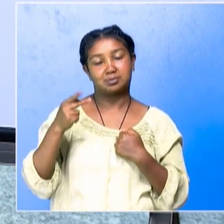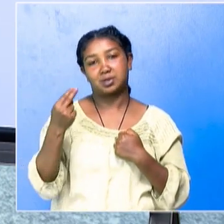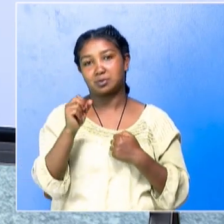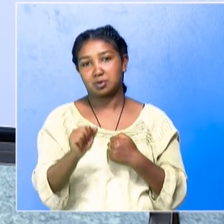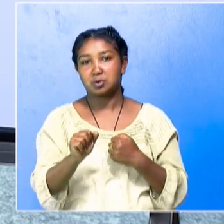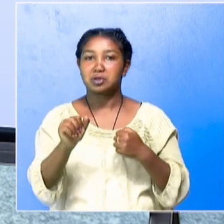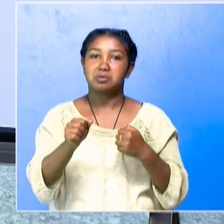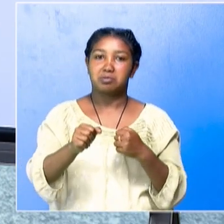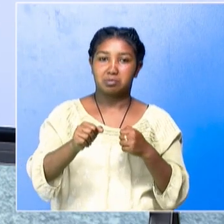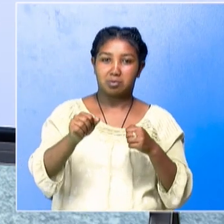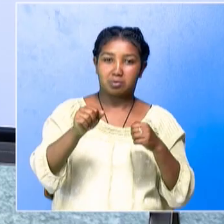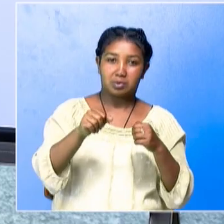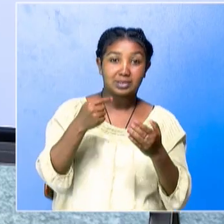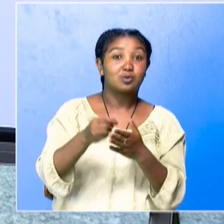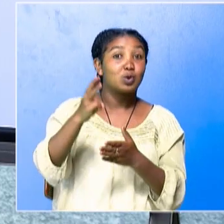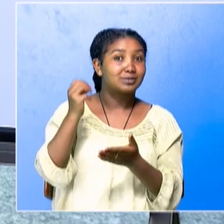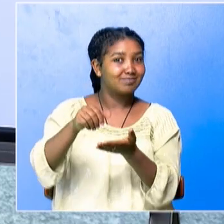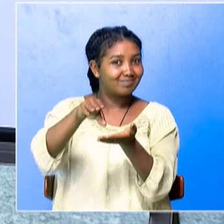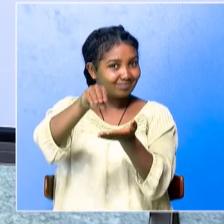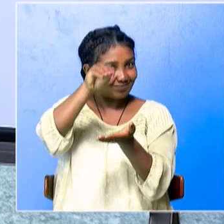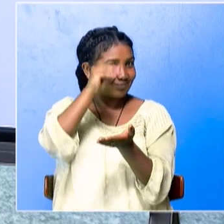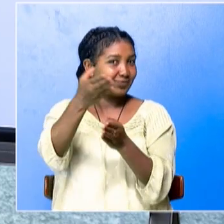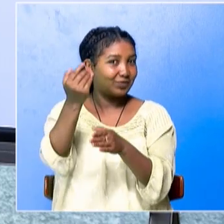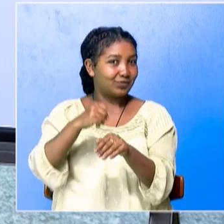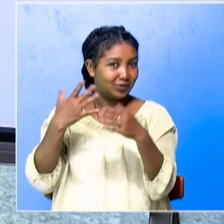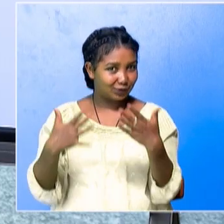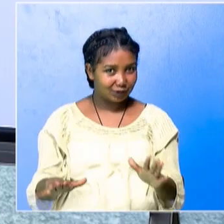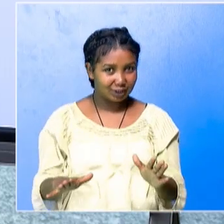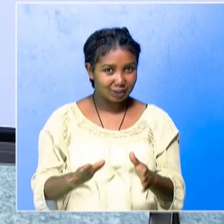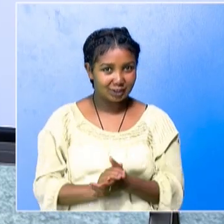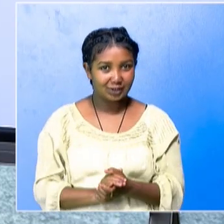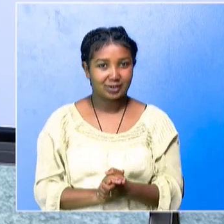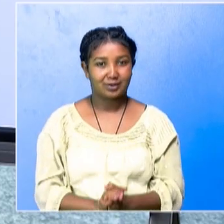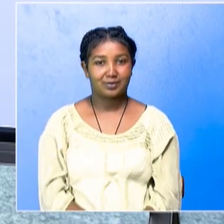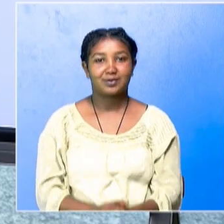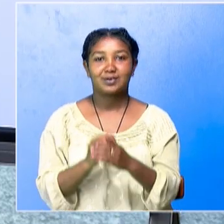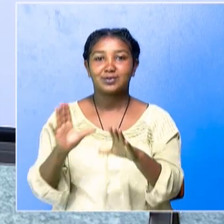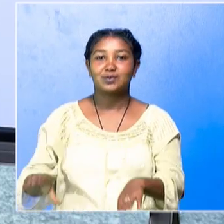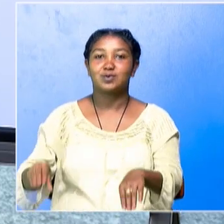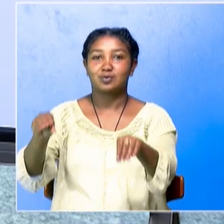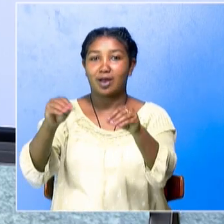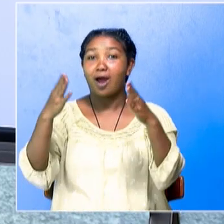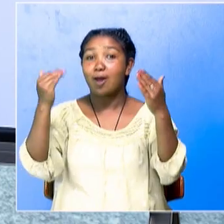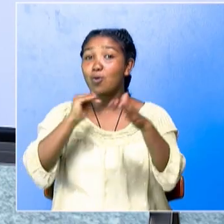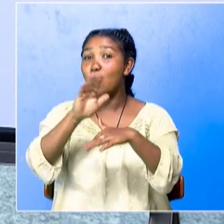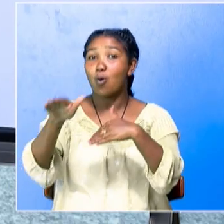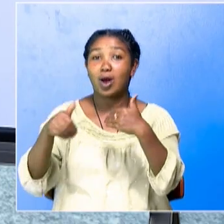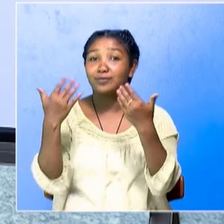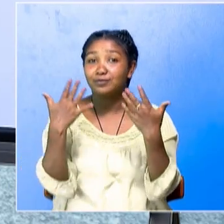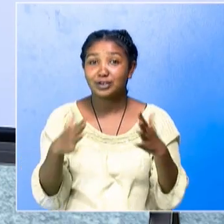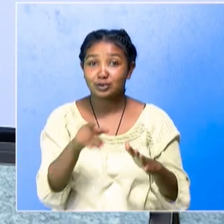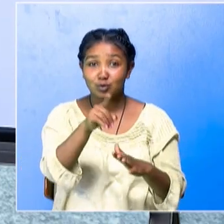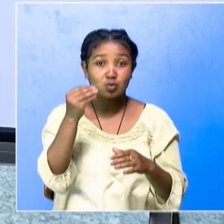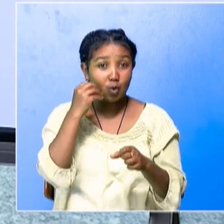also did. This was our previous lesson. Students, I hope you all have finished